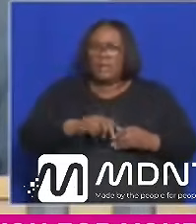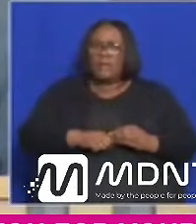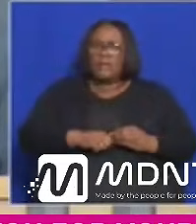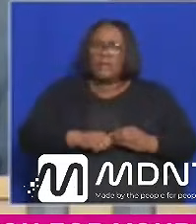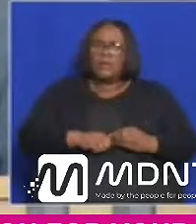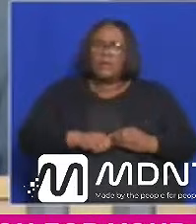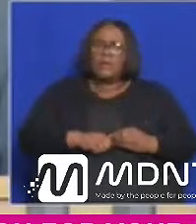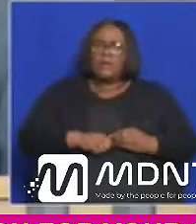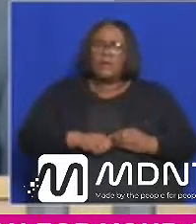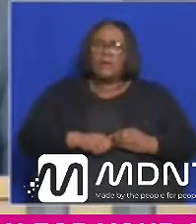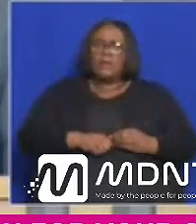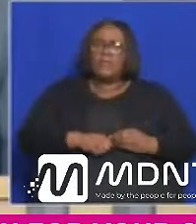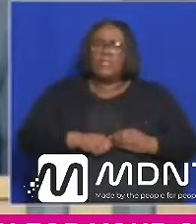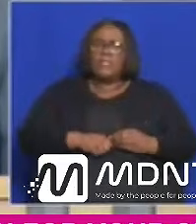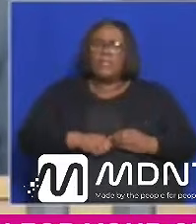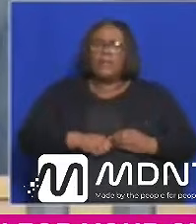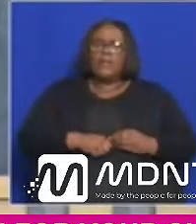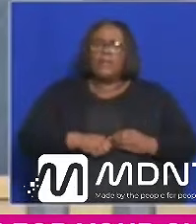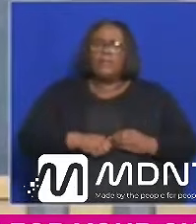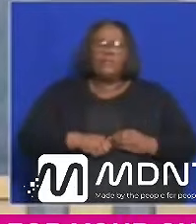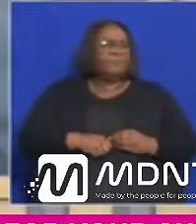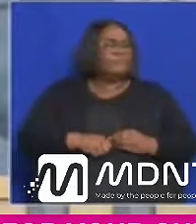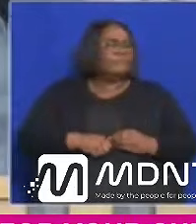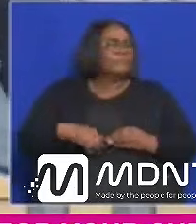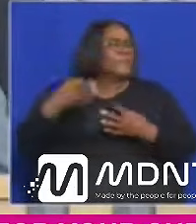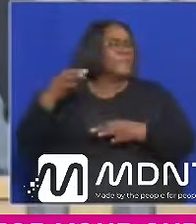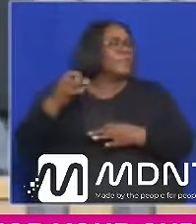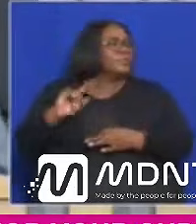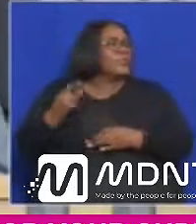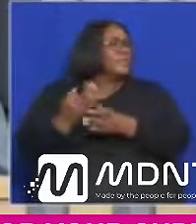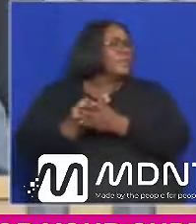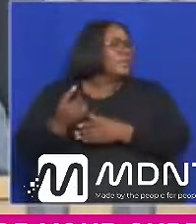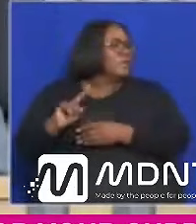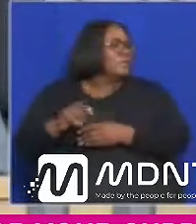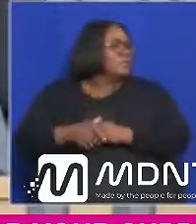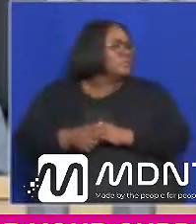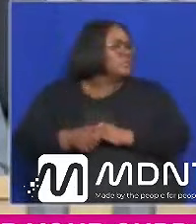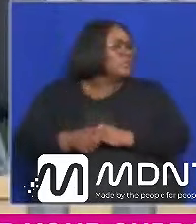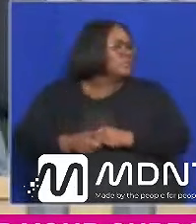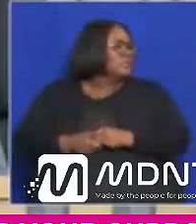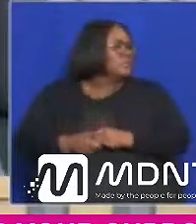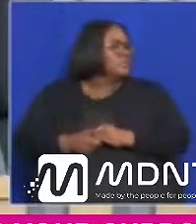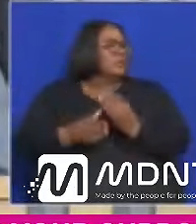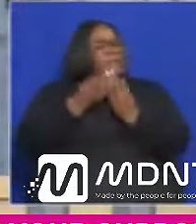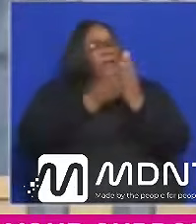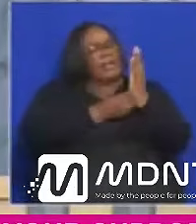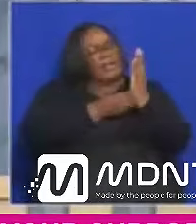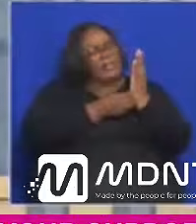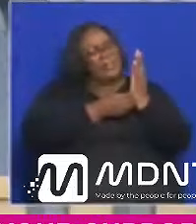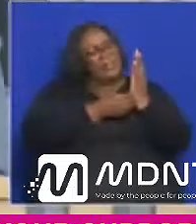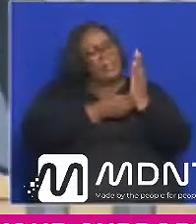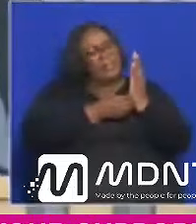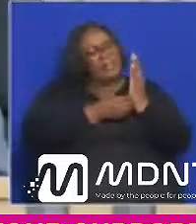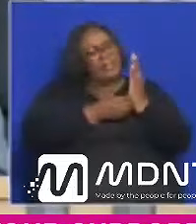Acknowledgement of debt. At which page is it and in which file, Mr. Matlala? Just look at the spine of the file. I'll show you just